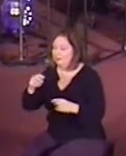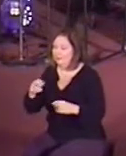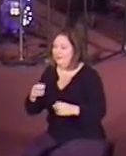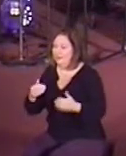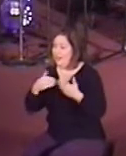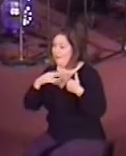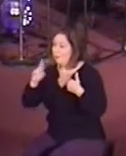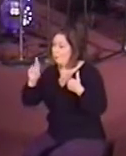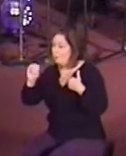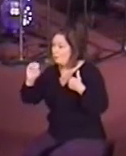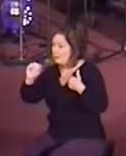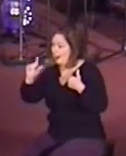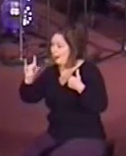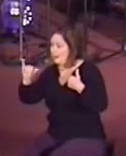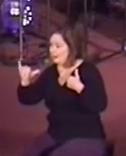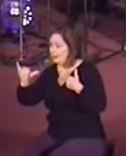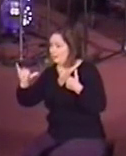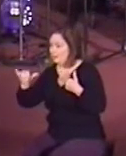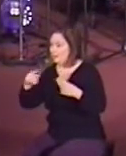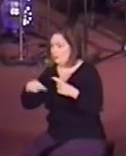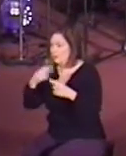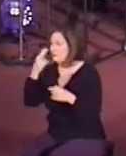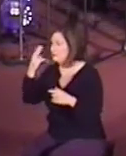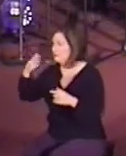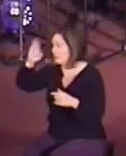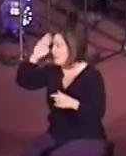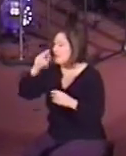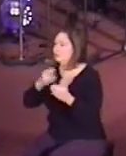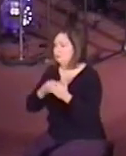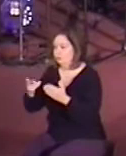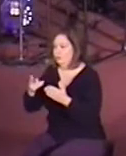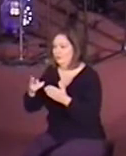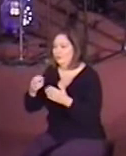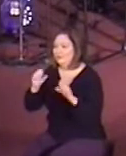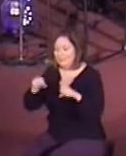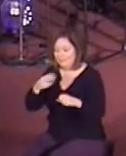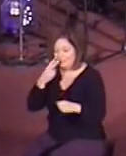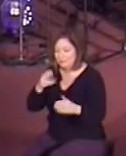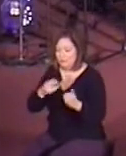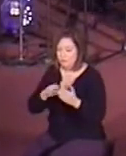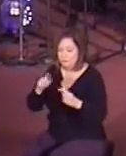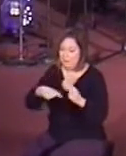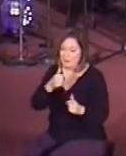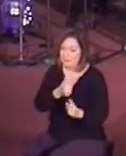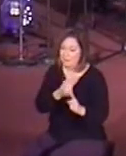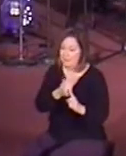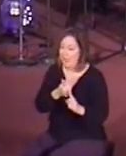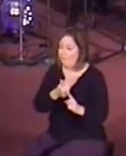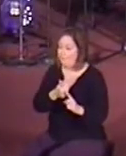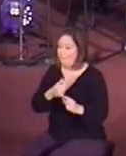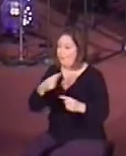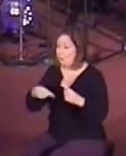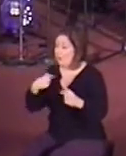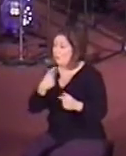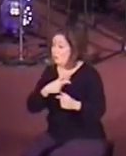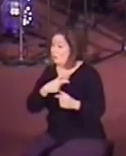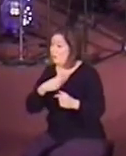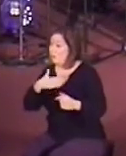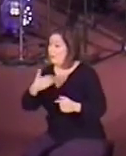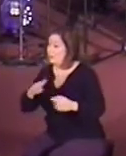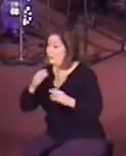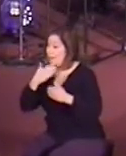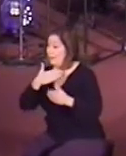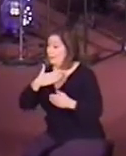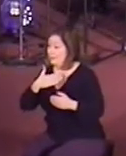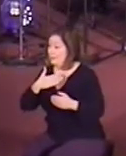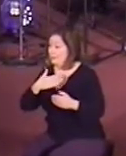reality when he saw the truth about God, which enabled him to see the truth about himself. And until you and I are willing to admit we are sinners,